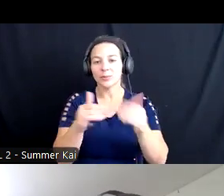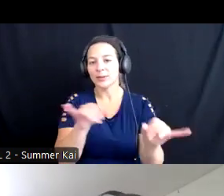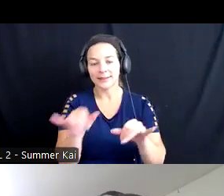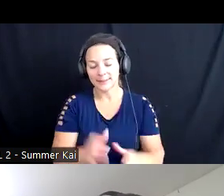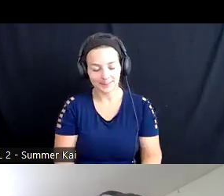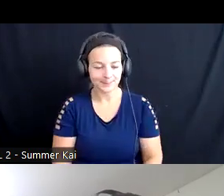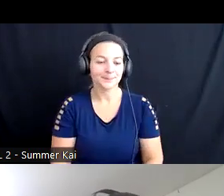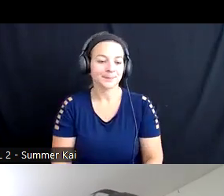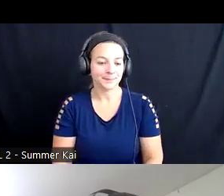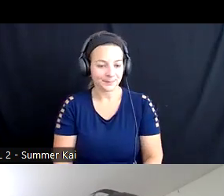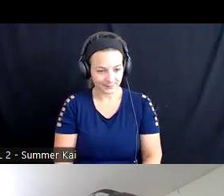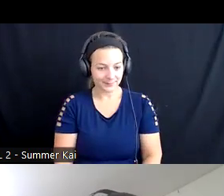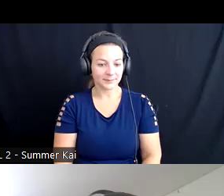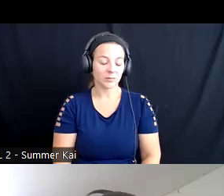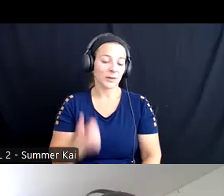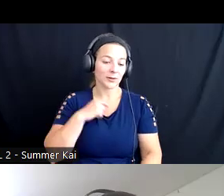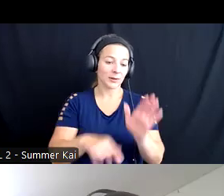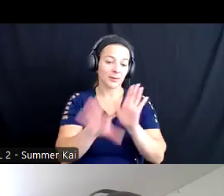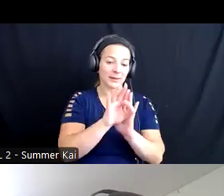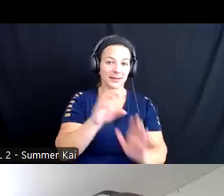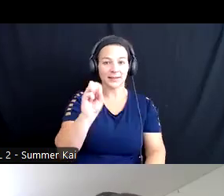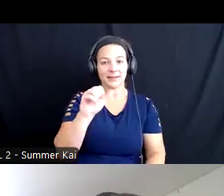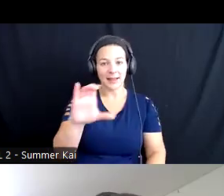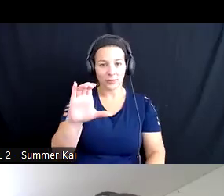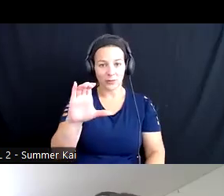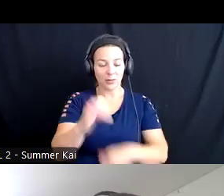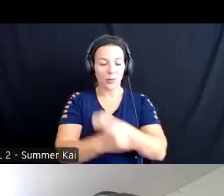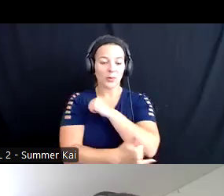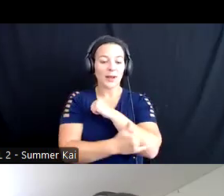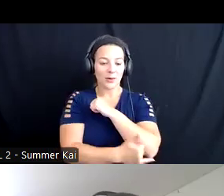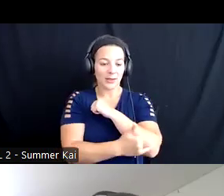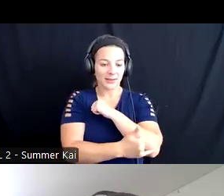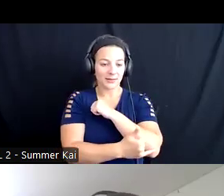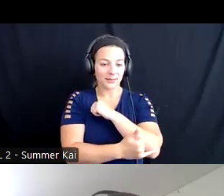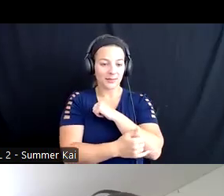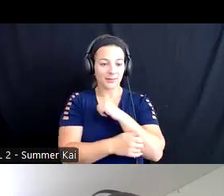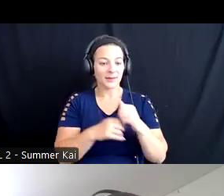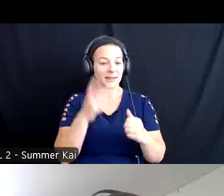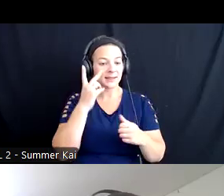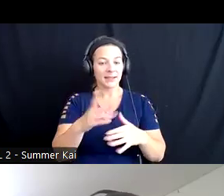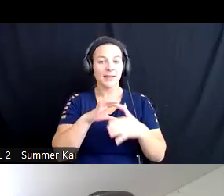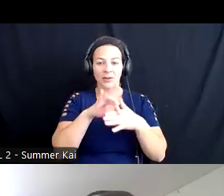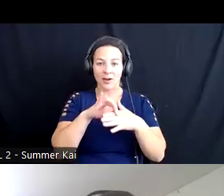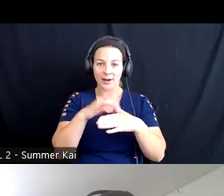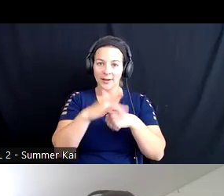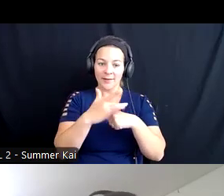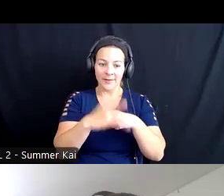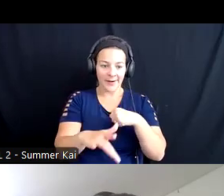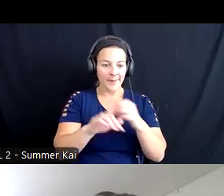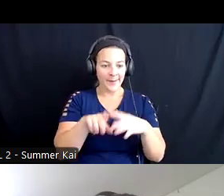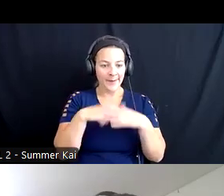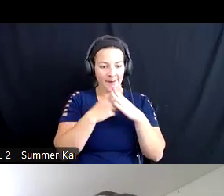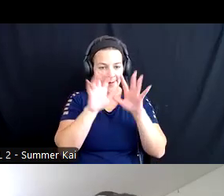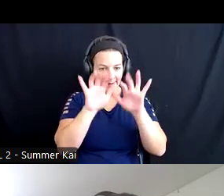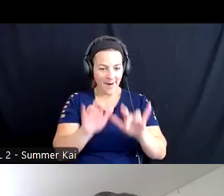county. So as we select Sacramento County, you can see that The content below has started to populate,